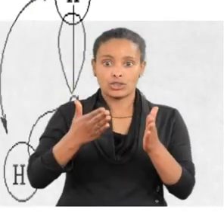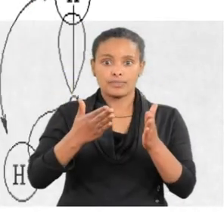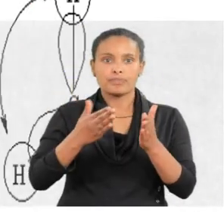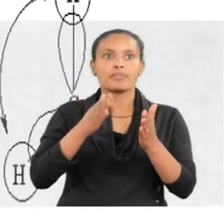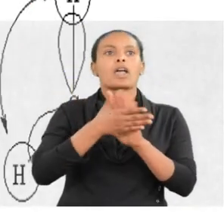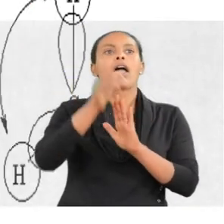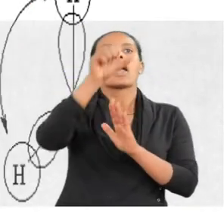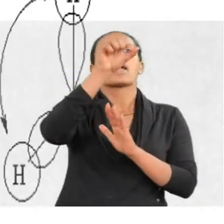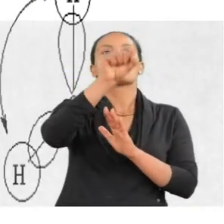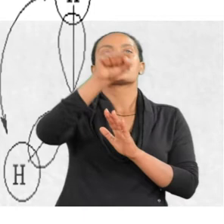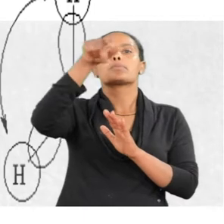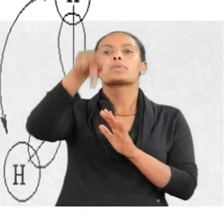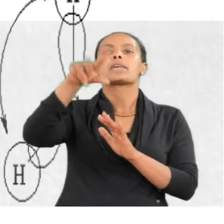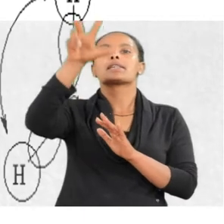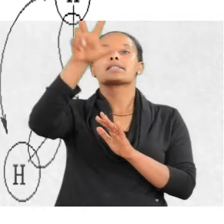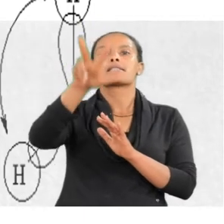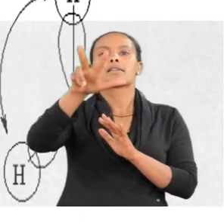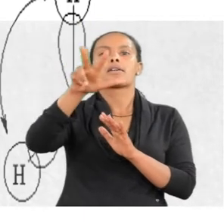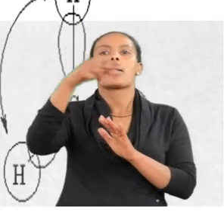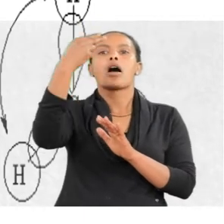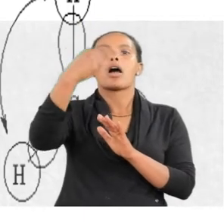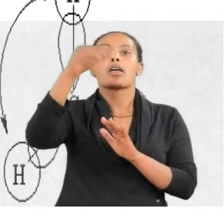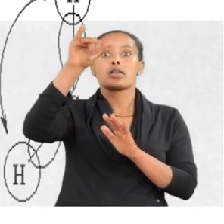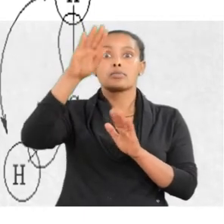3. sp3 hybrid orbitals.